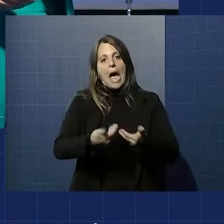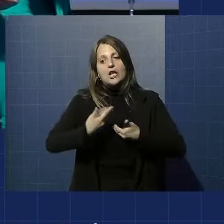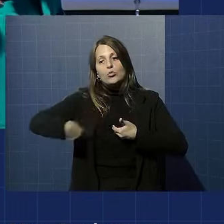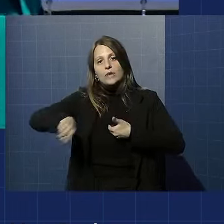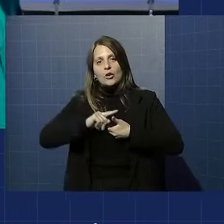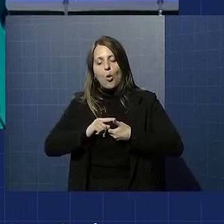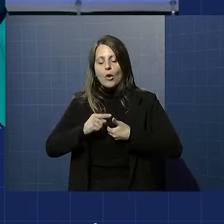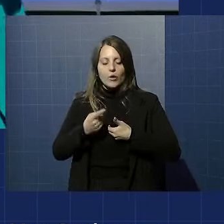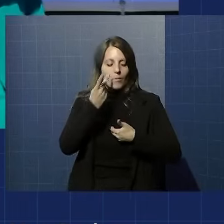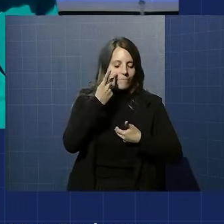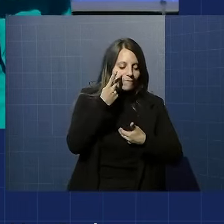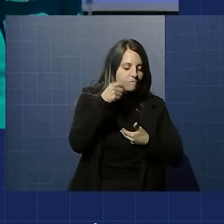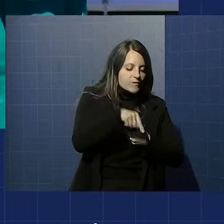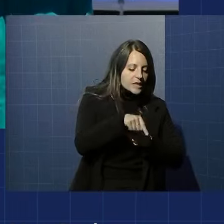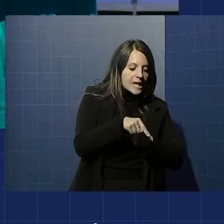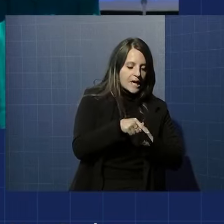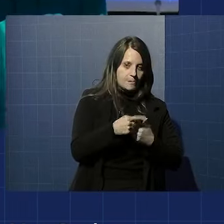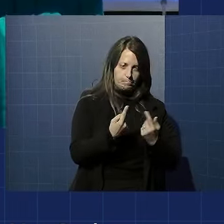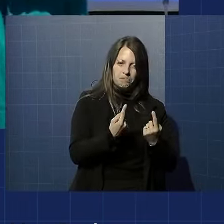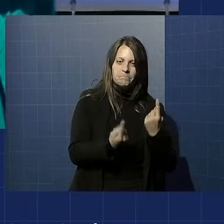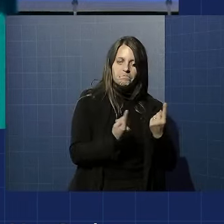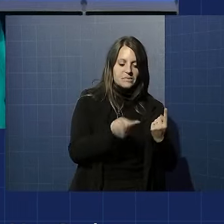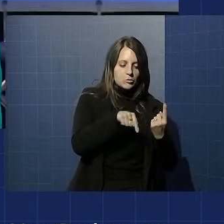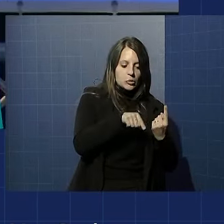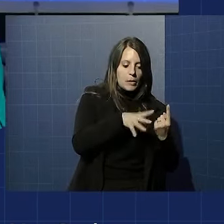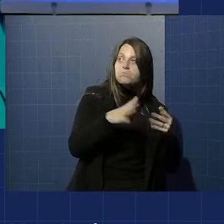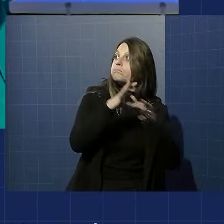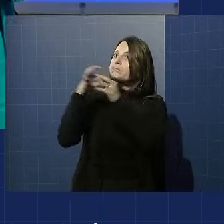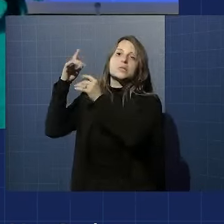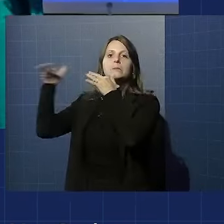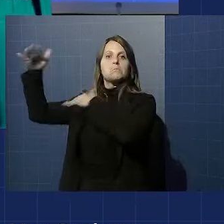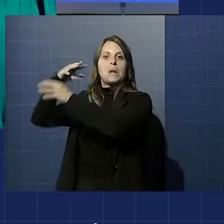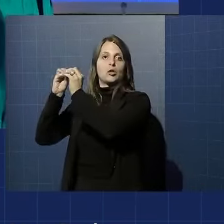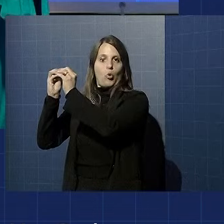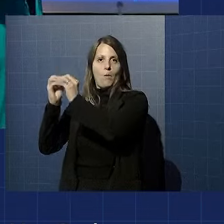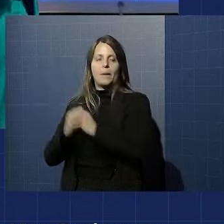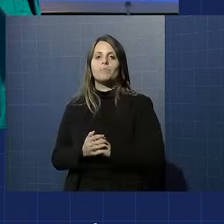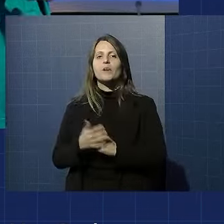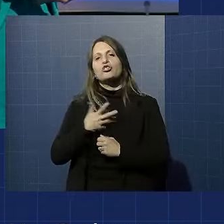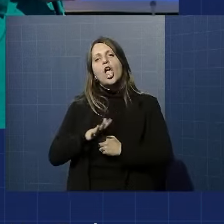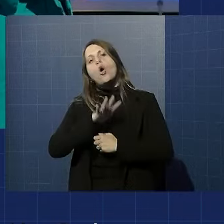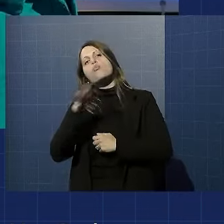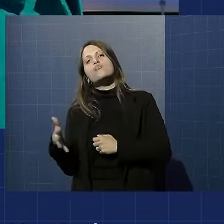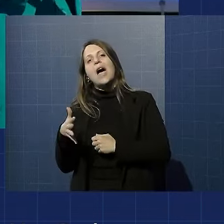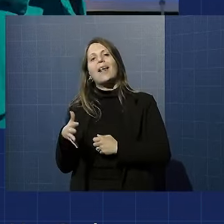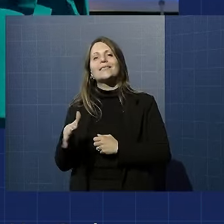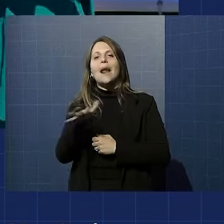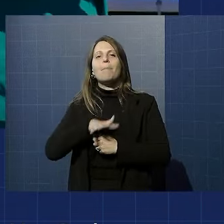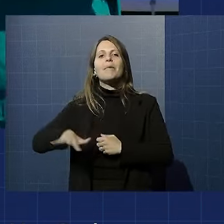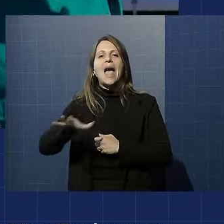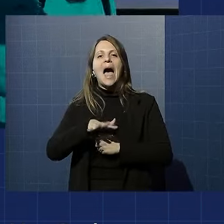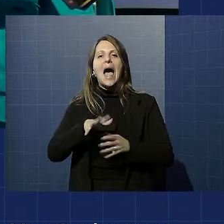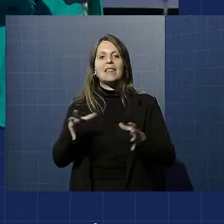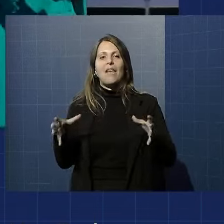platform. It's fairly different. So we have also gravity platforms, or let's say low gravity platforms, and one tool